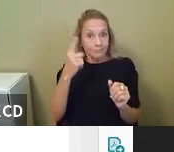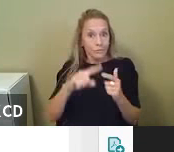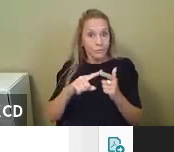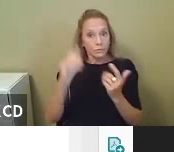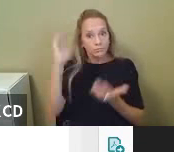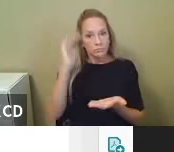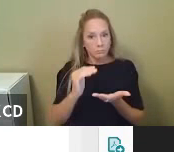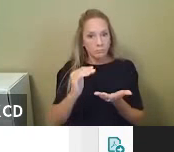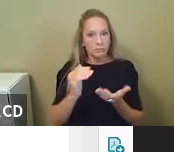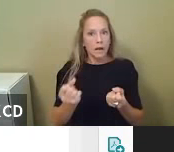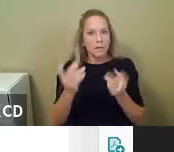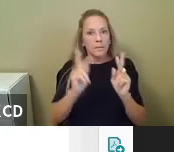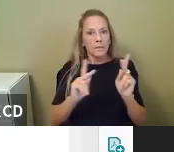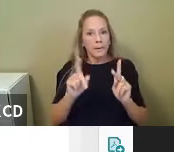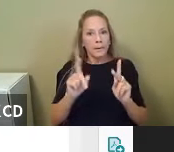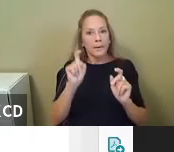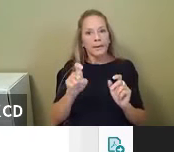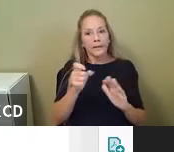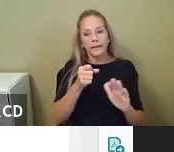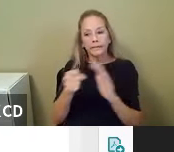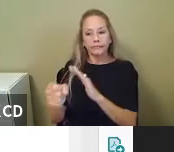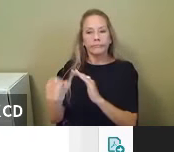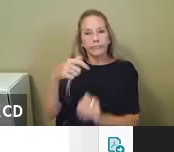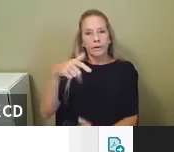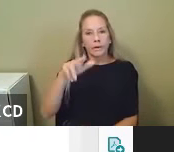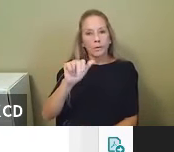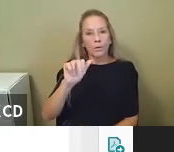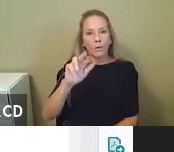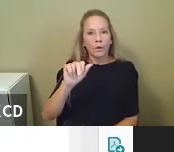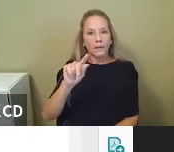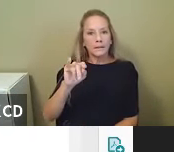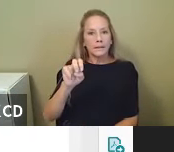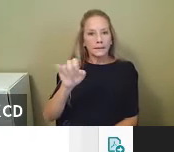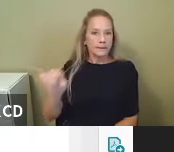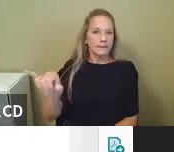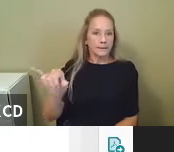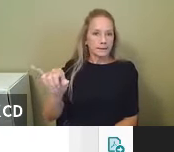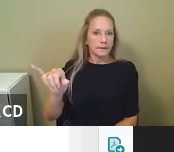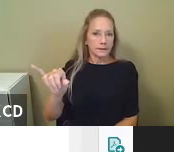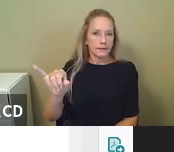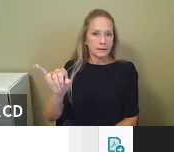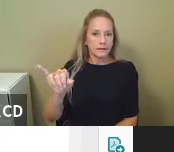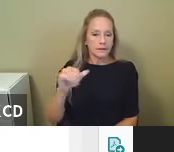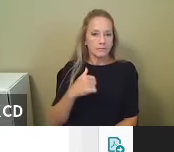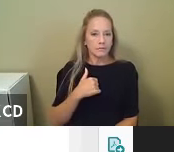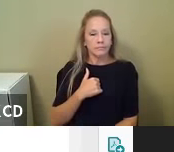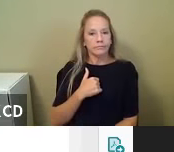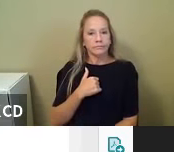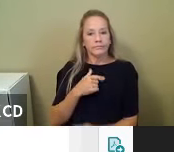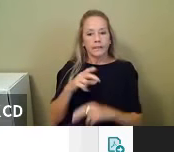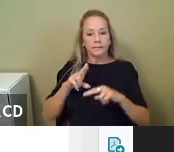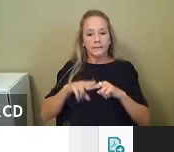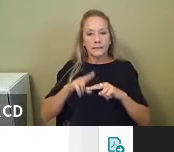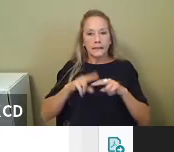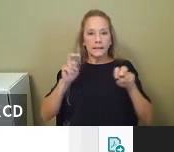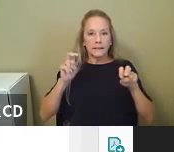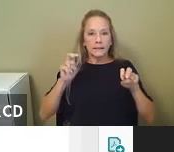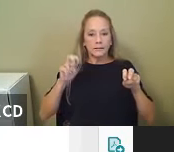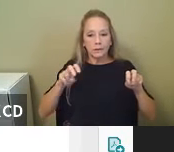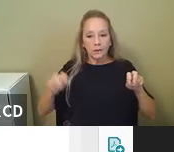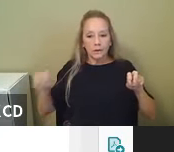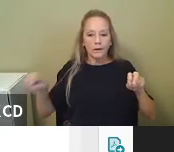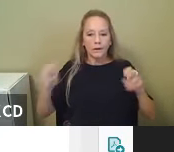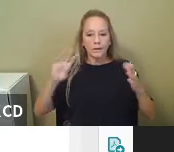people that have to quarantine based on the guidelines that are there. So I'm looking at seating charts there. If there's, and like